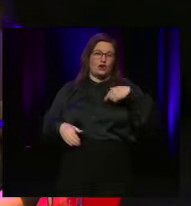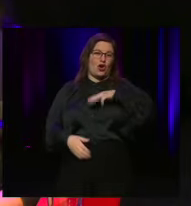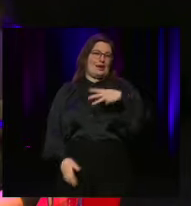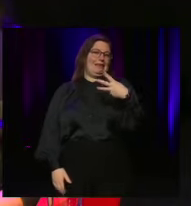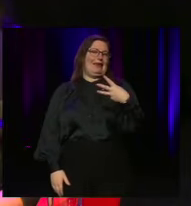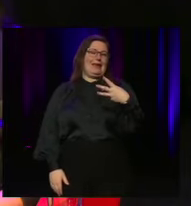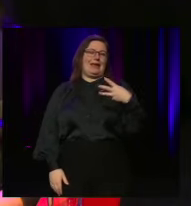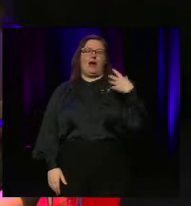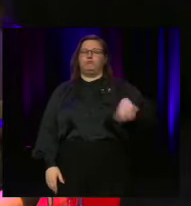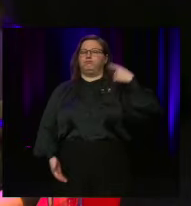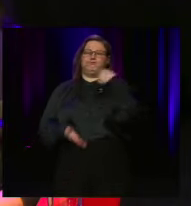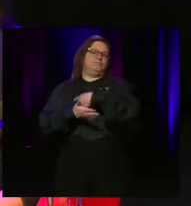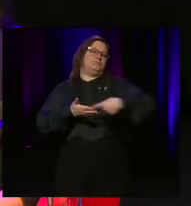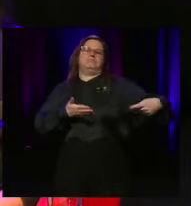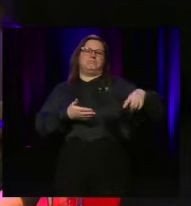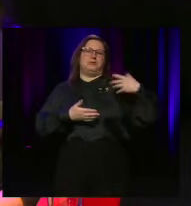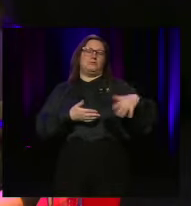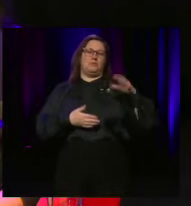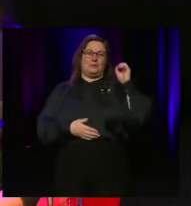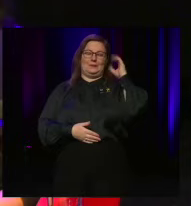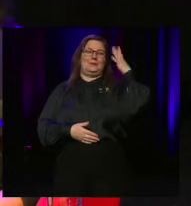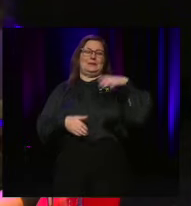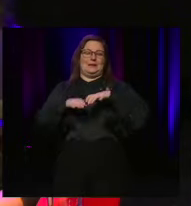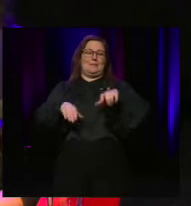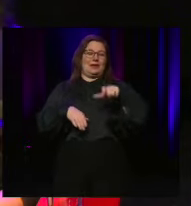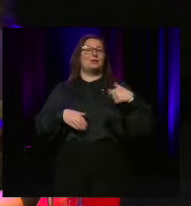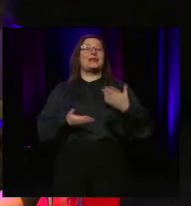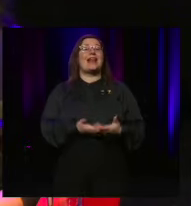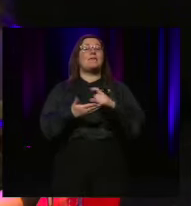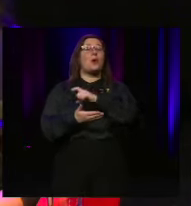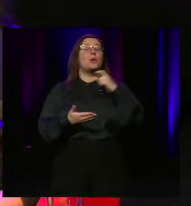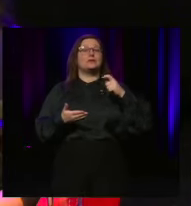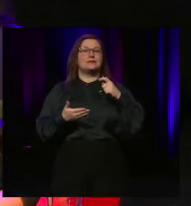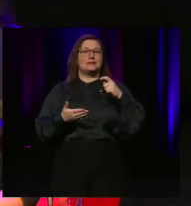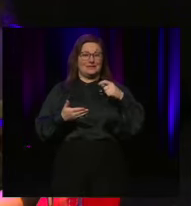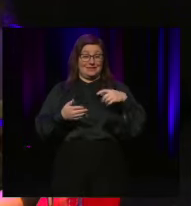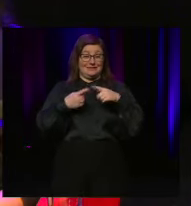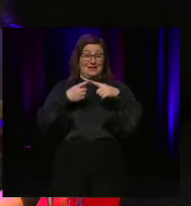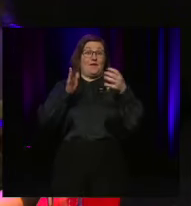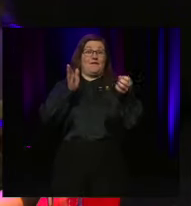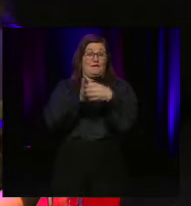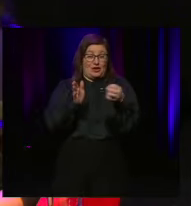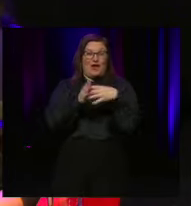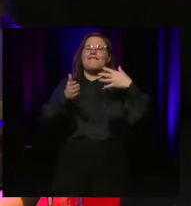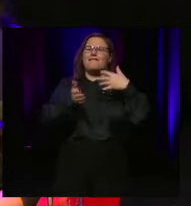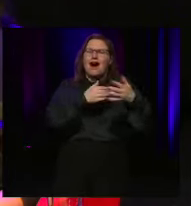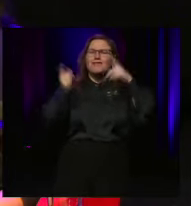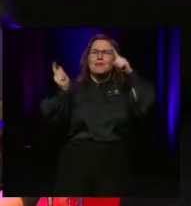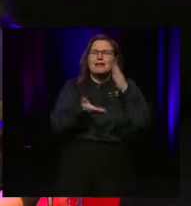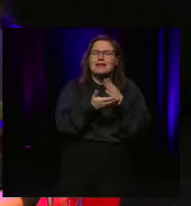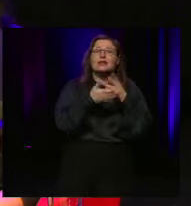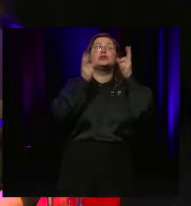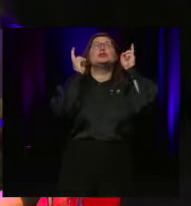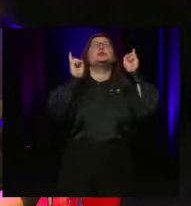very prominent panelists who can help us with this job, not just of explaining why human rights are so essential